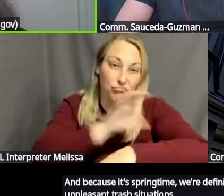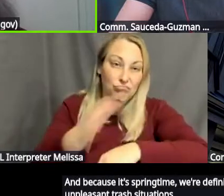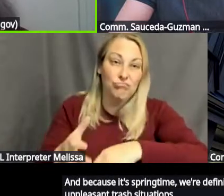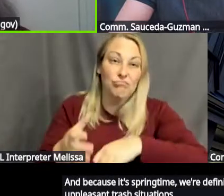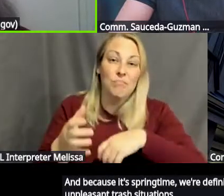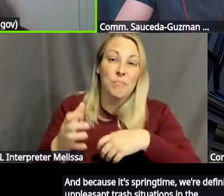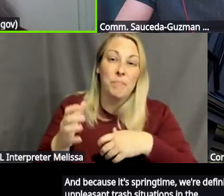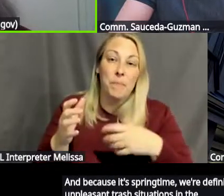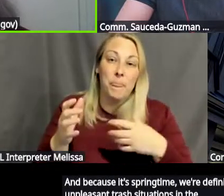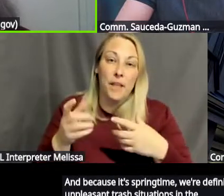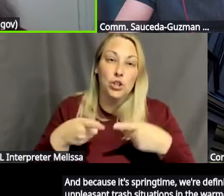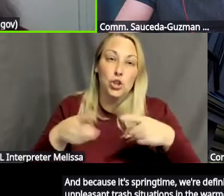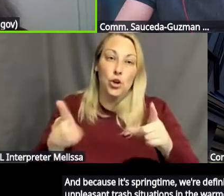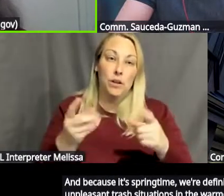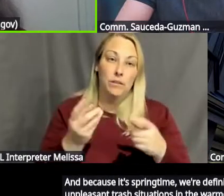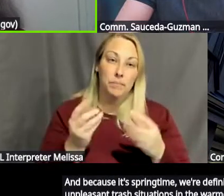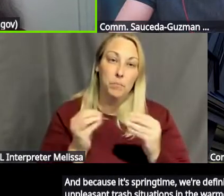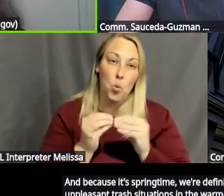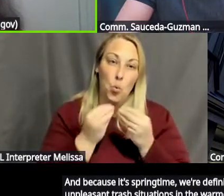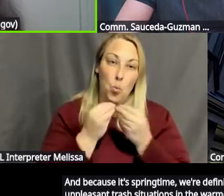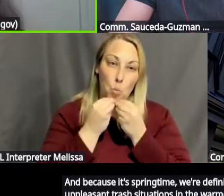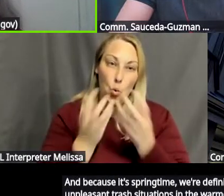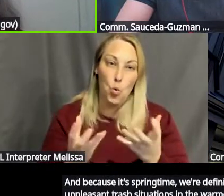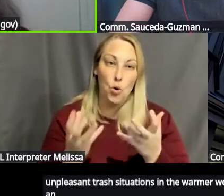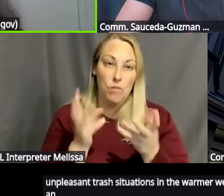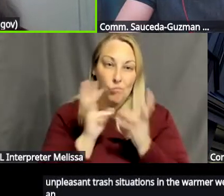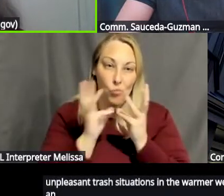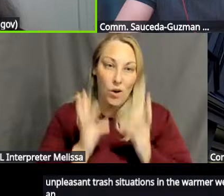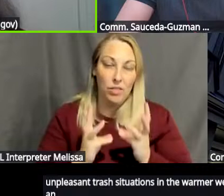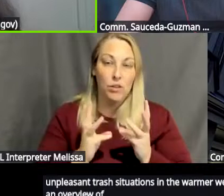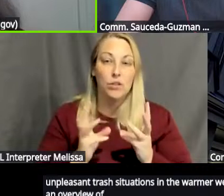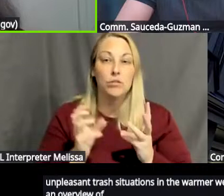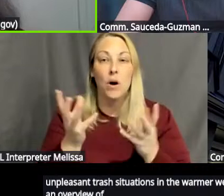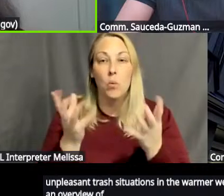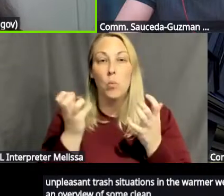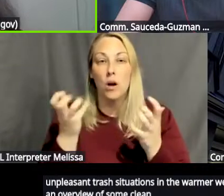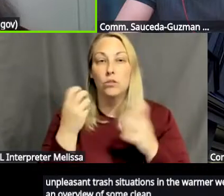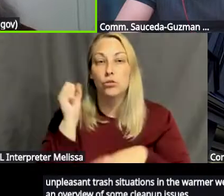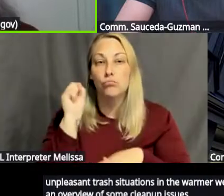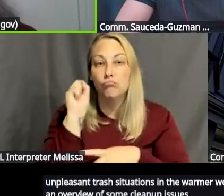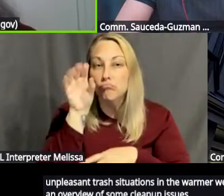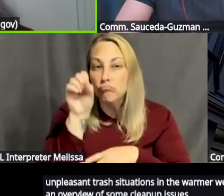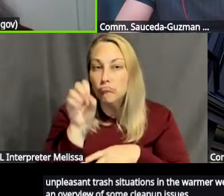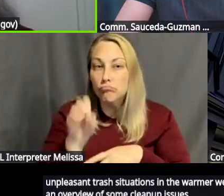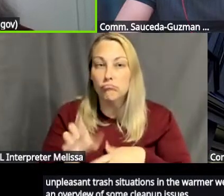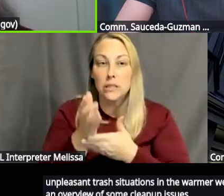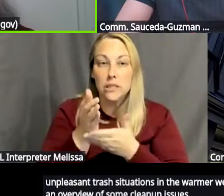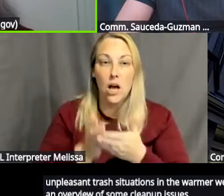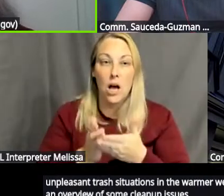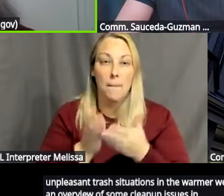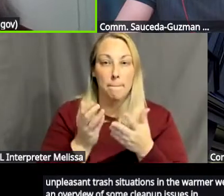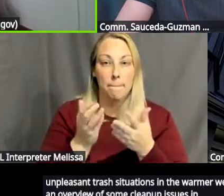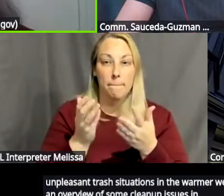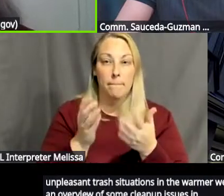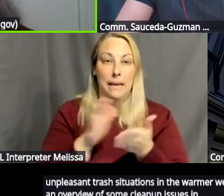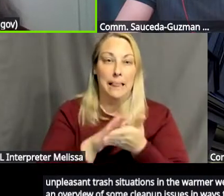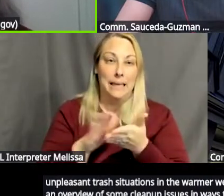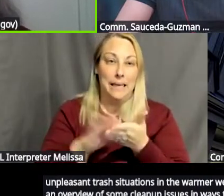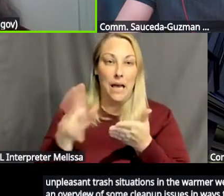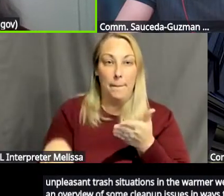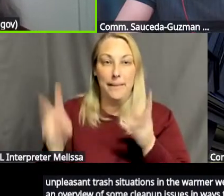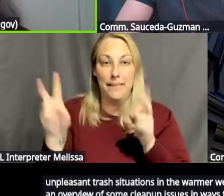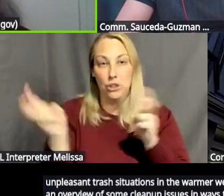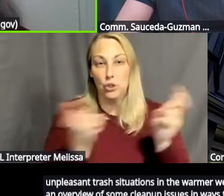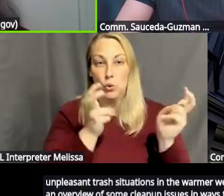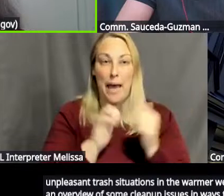weather. So I wanted to give everyone an overview of some cleanup issues in ways that you can help with keeping